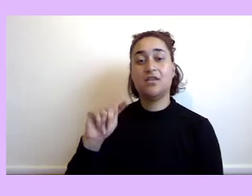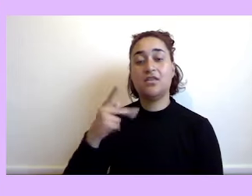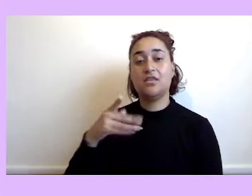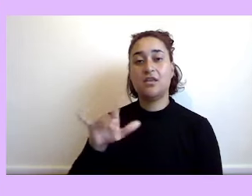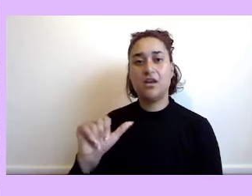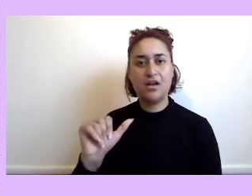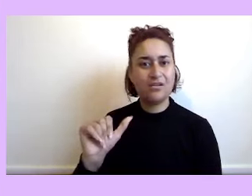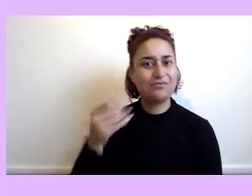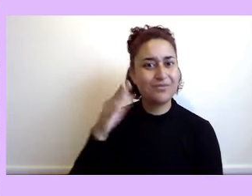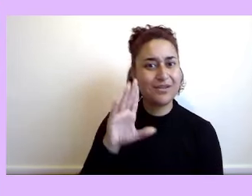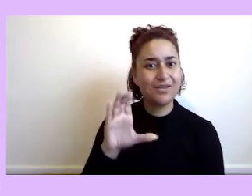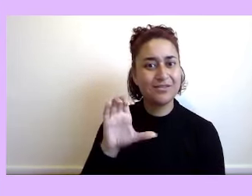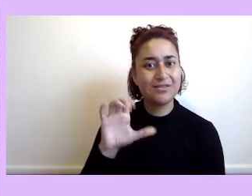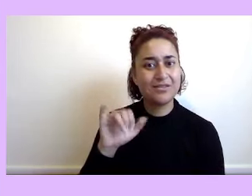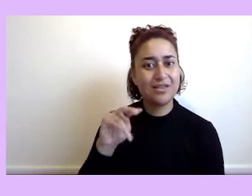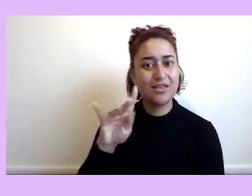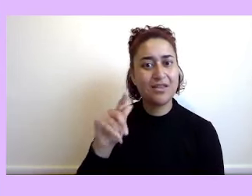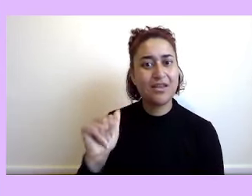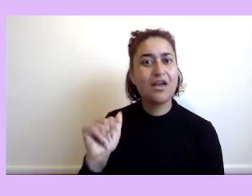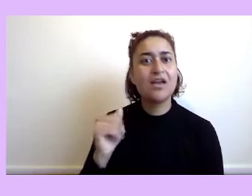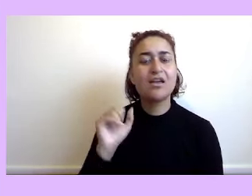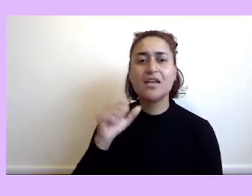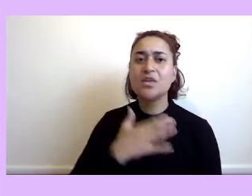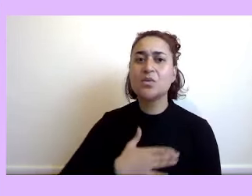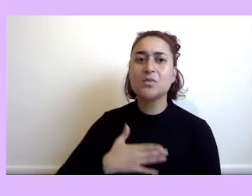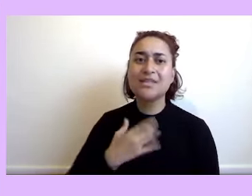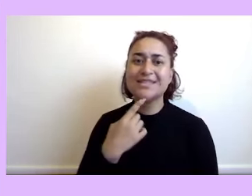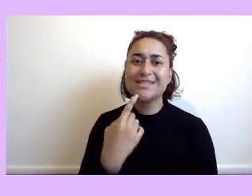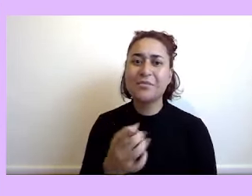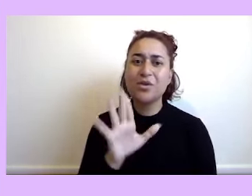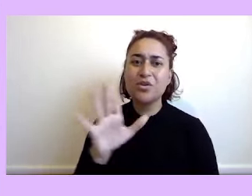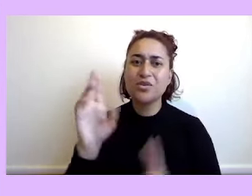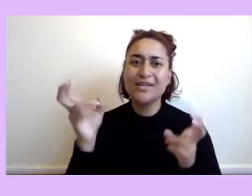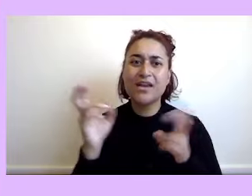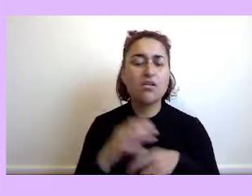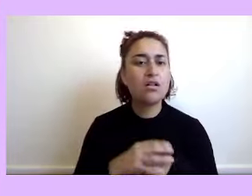God, Cynthia, can you please tell me your title?